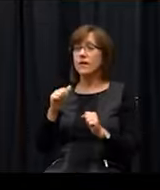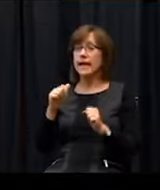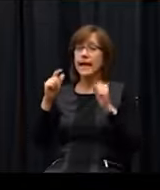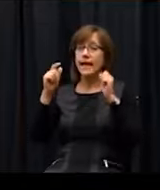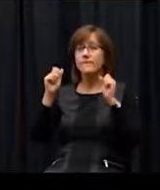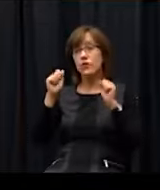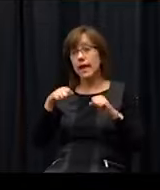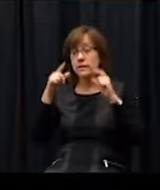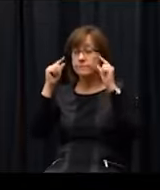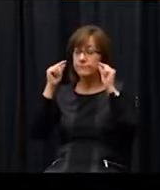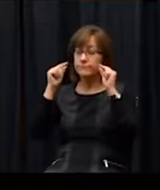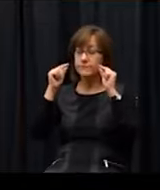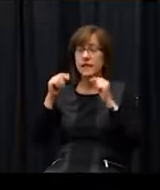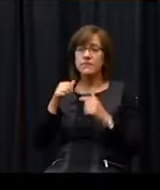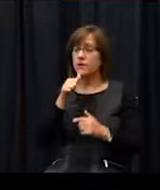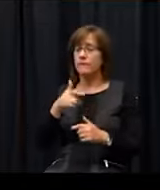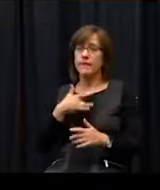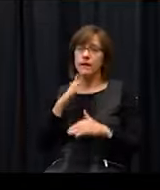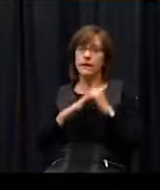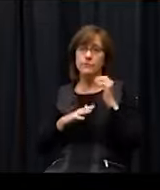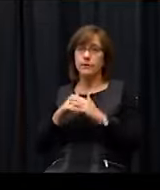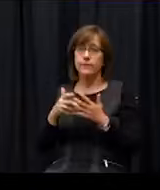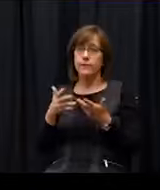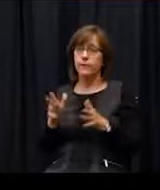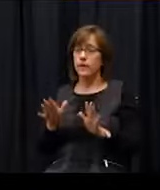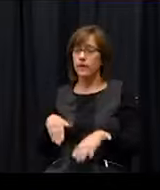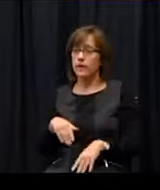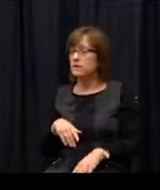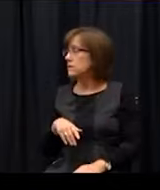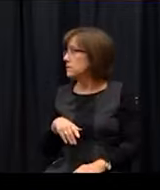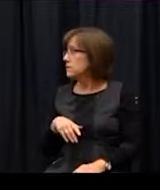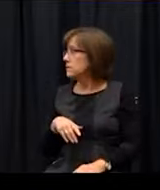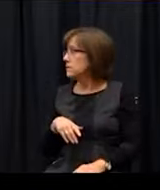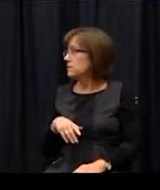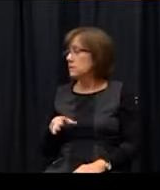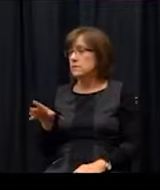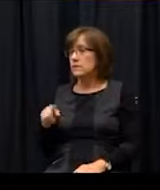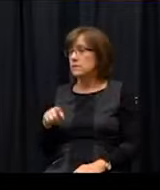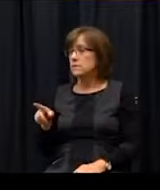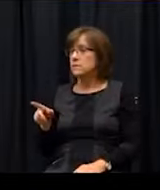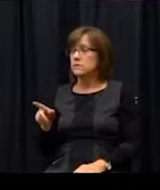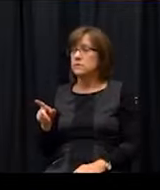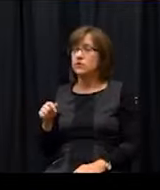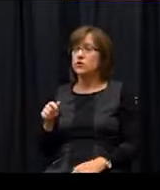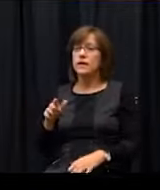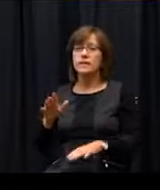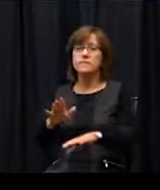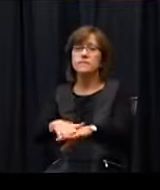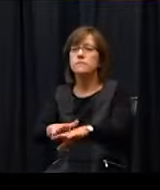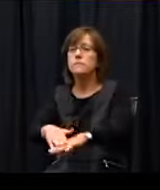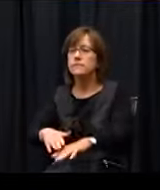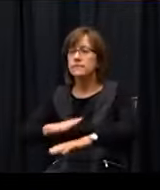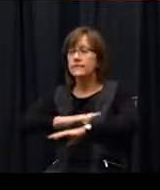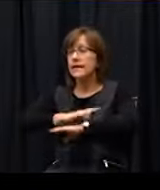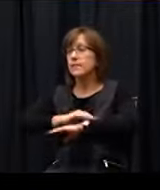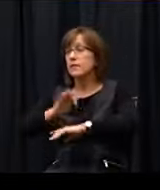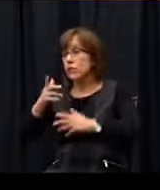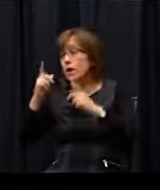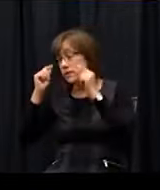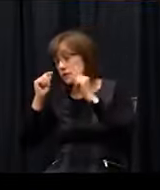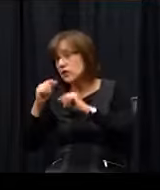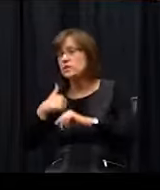your eyes. If you don't feel comfortable, or even with this over on this table, we can touch the table or something so they know if they want to